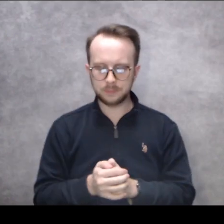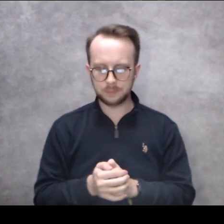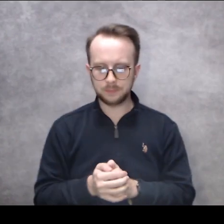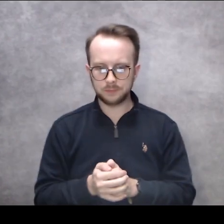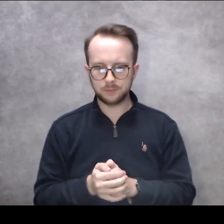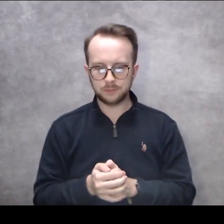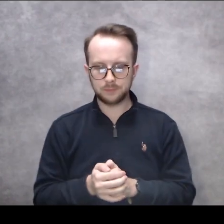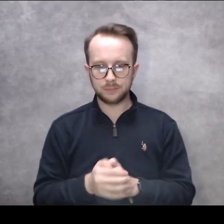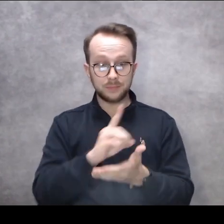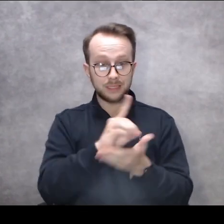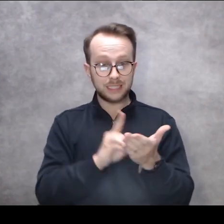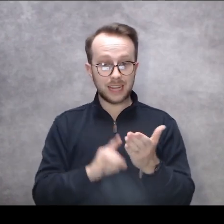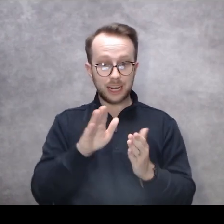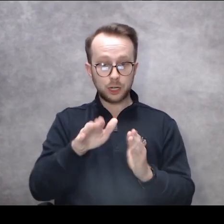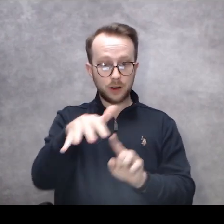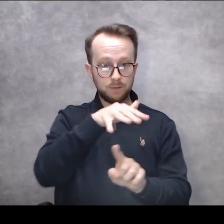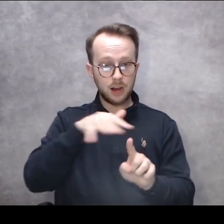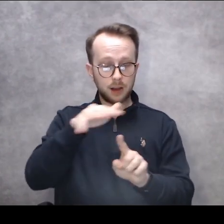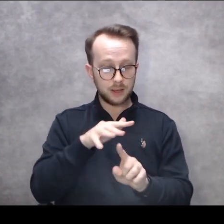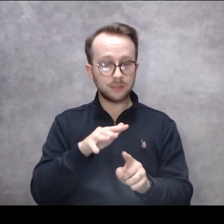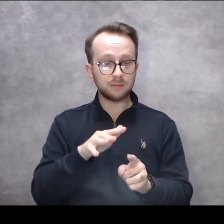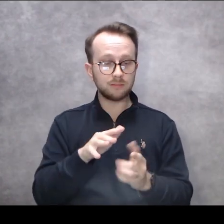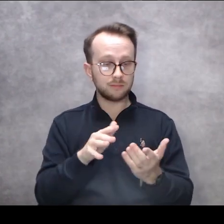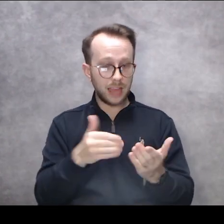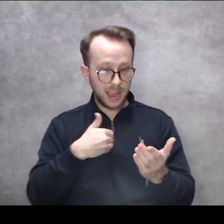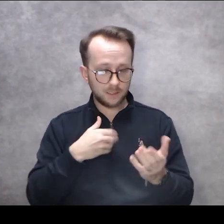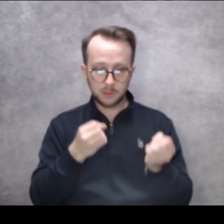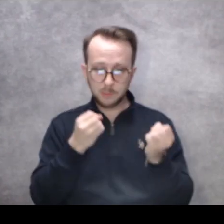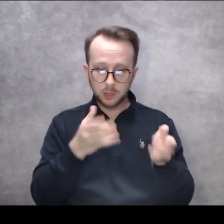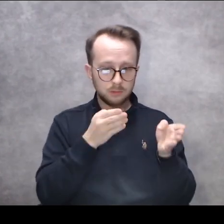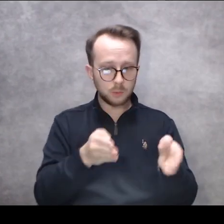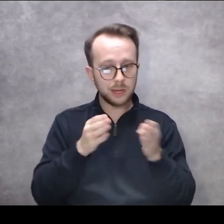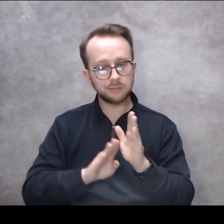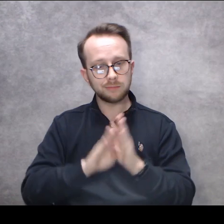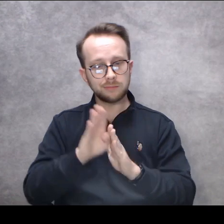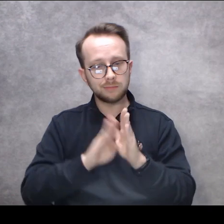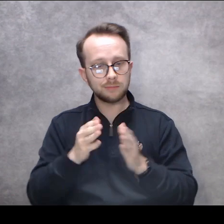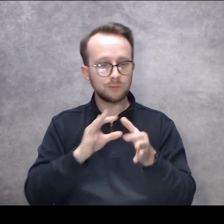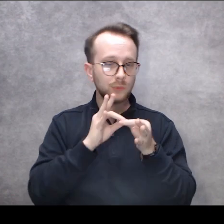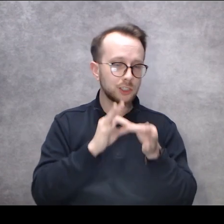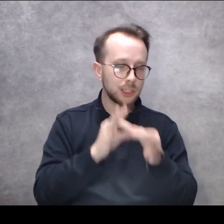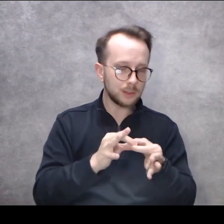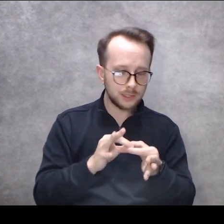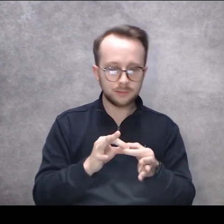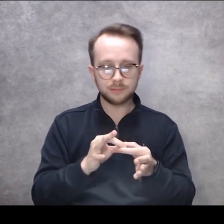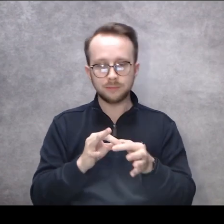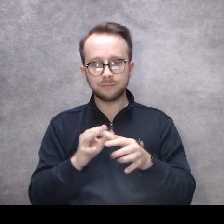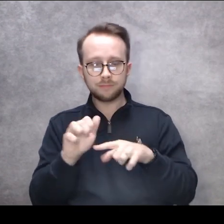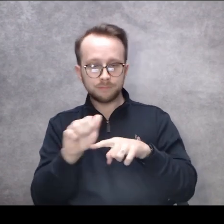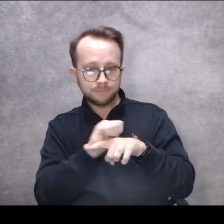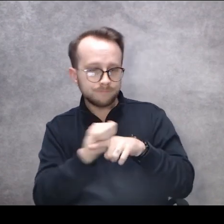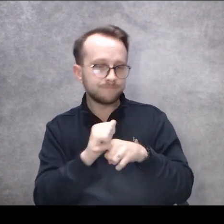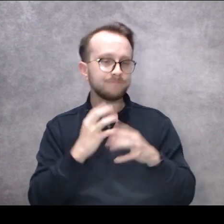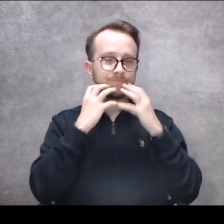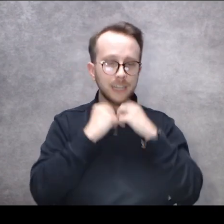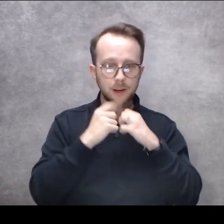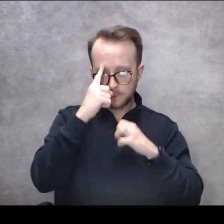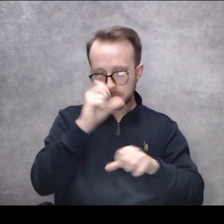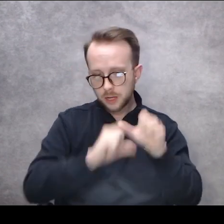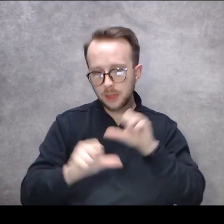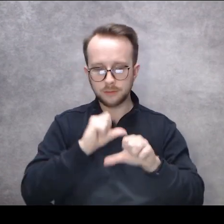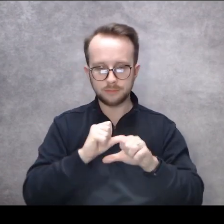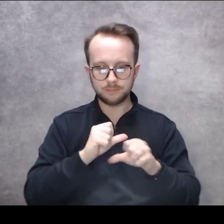Designing learning environments where there are multiple ways to develop relationships, to practice caring for one another, and